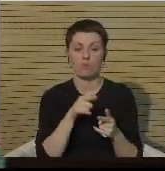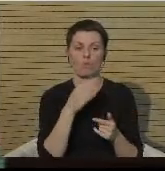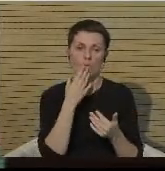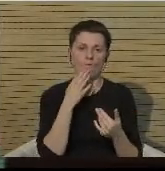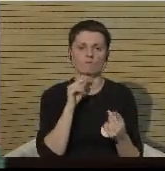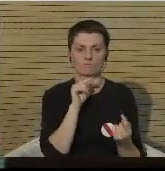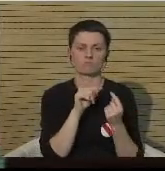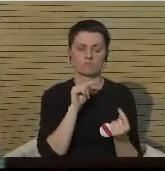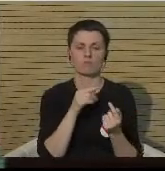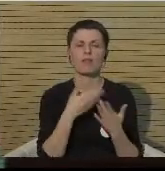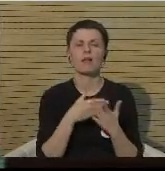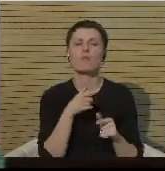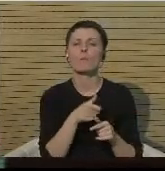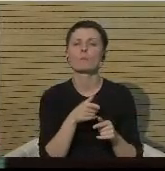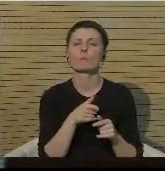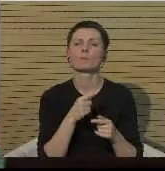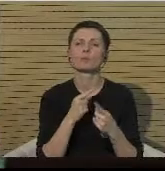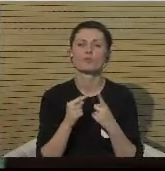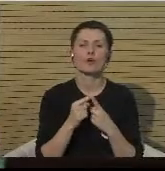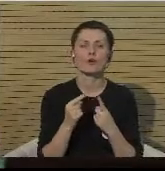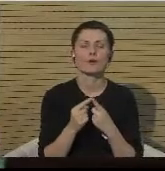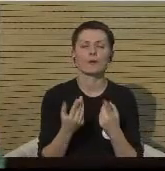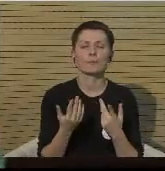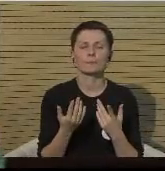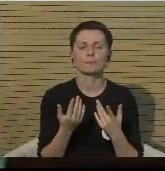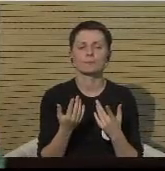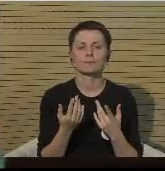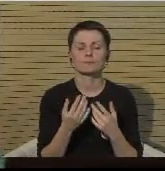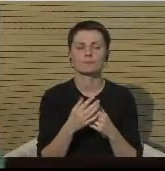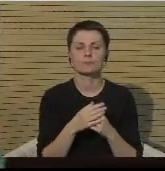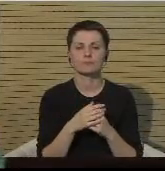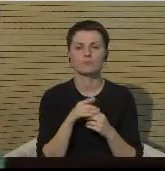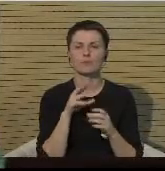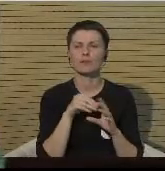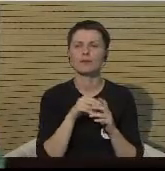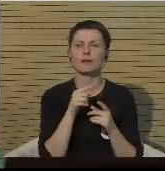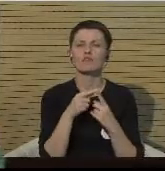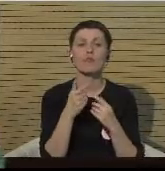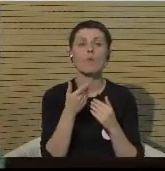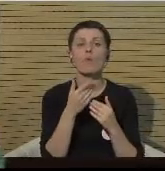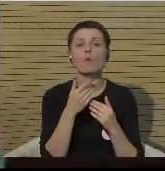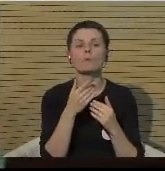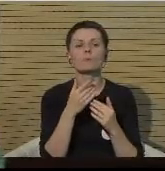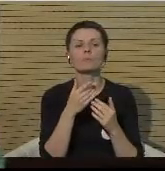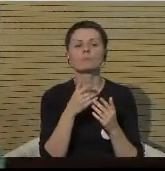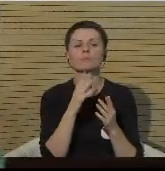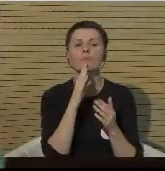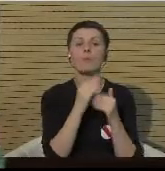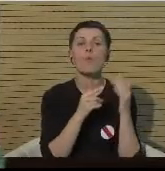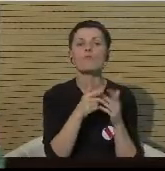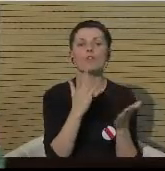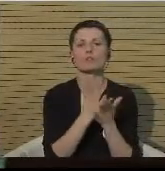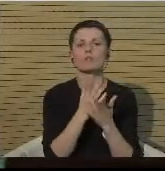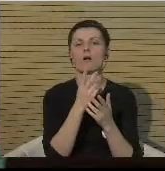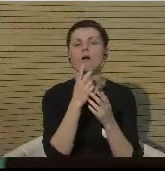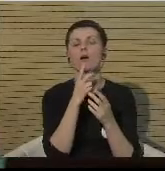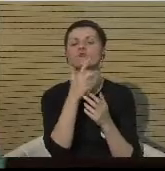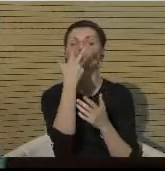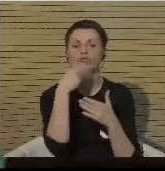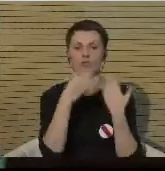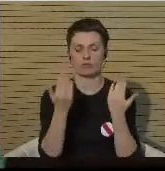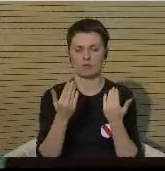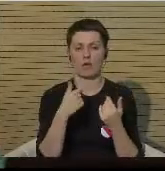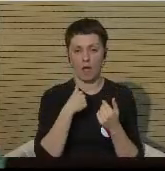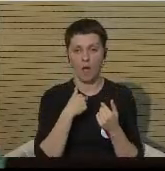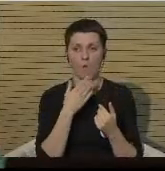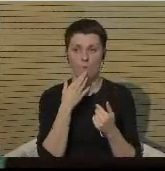that he came up with, and then someone could have some similar structure. So, you know, the only structure is